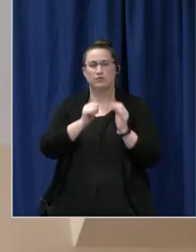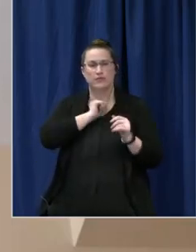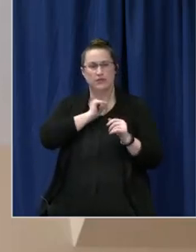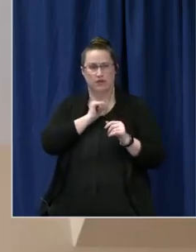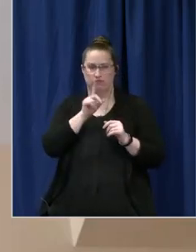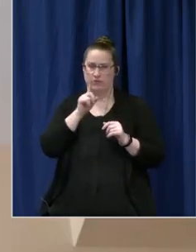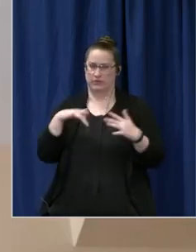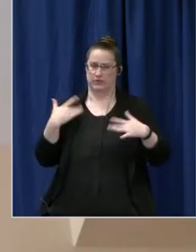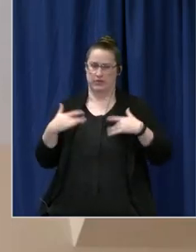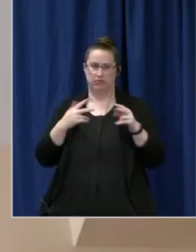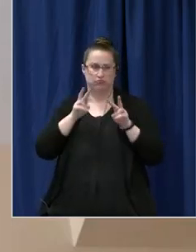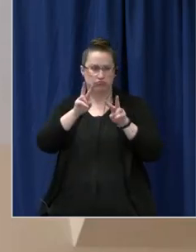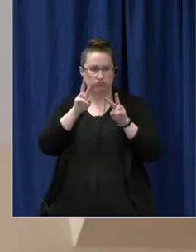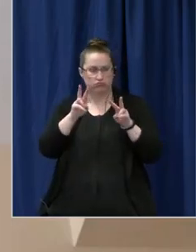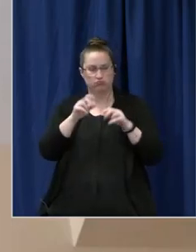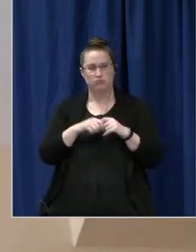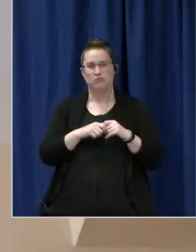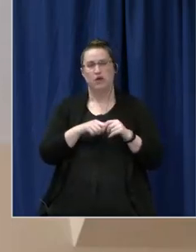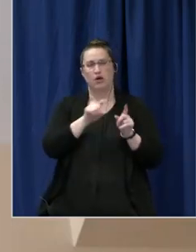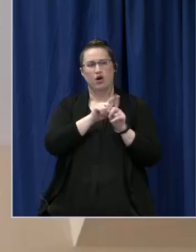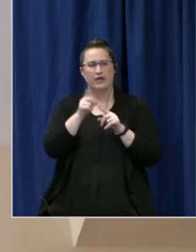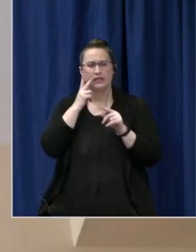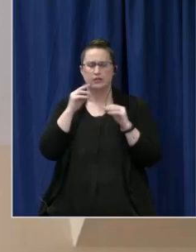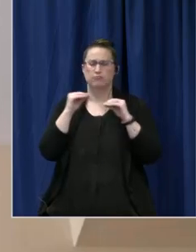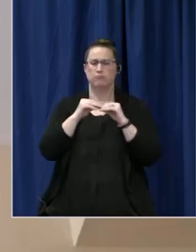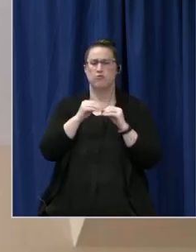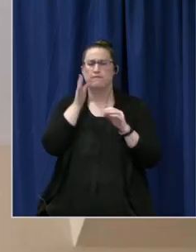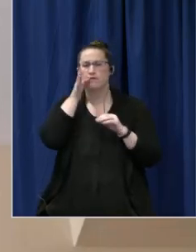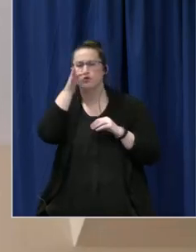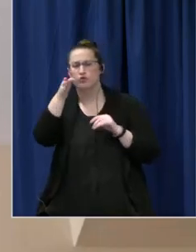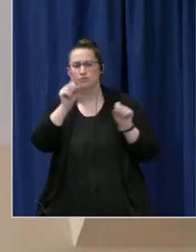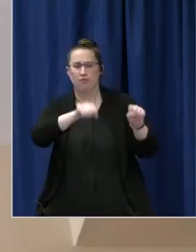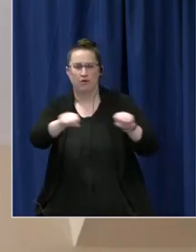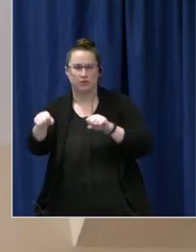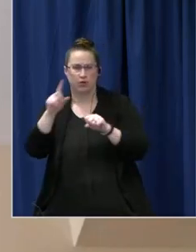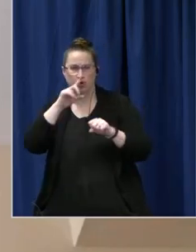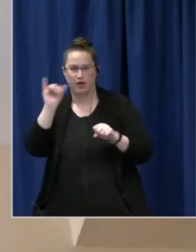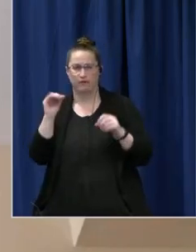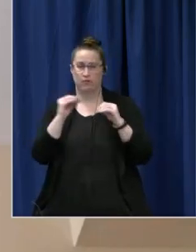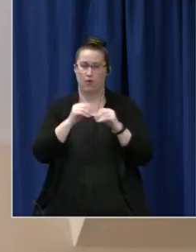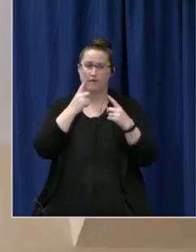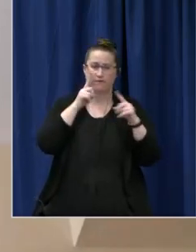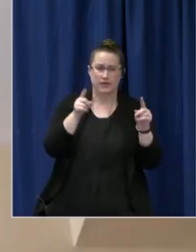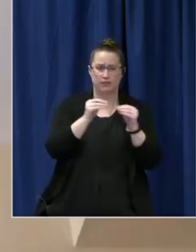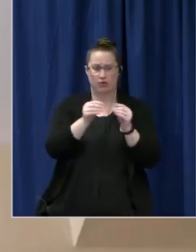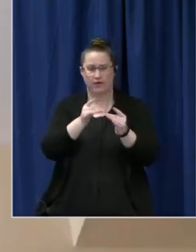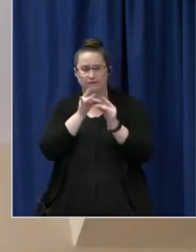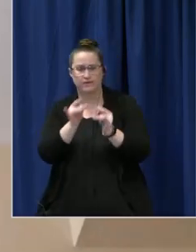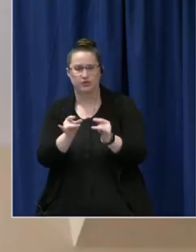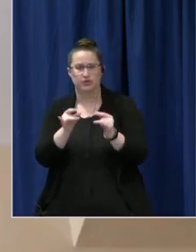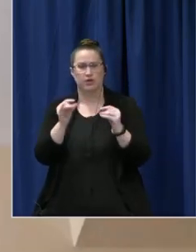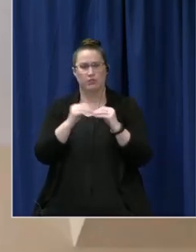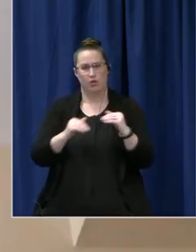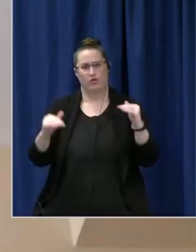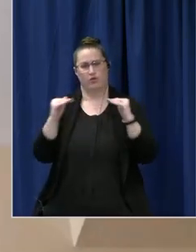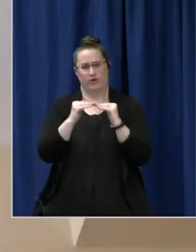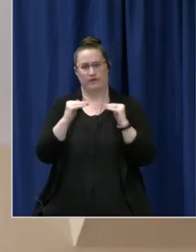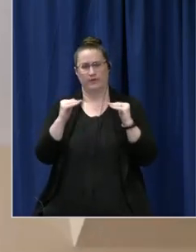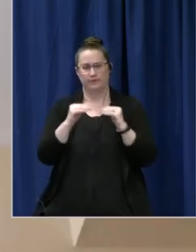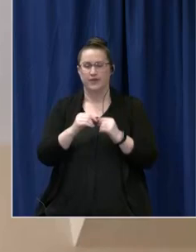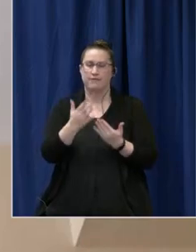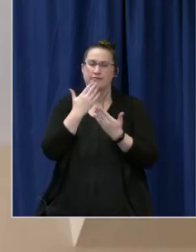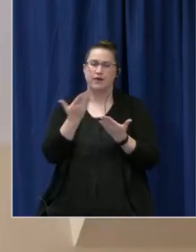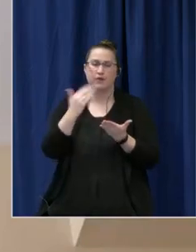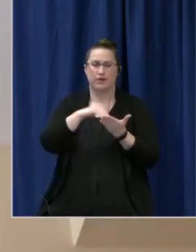excited, and I see no harm in further exploration of what the possibilities for a more effective, efficient, and equivalent future might look like. Thanks again